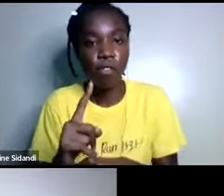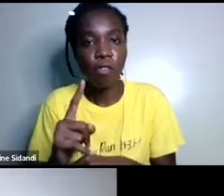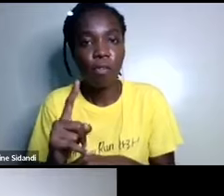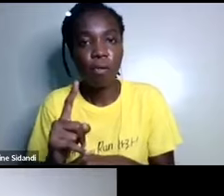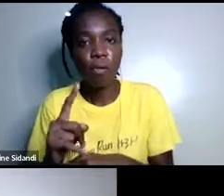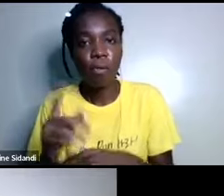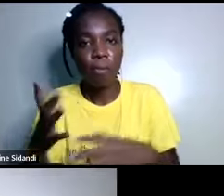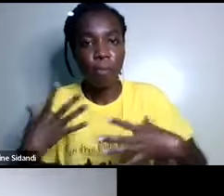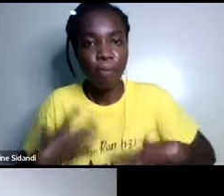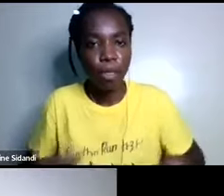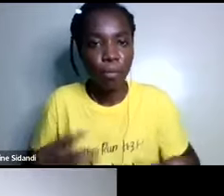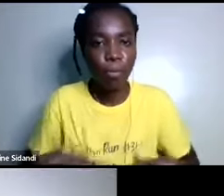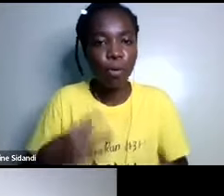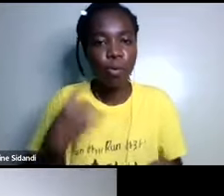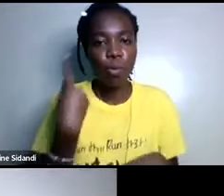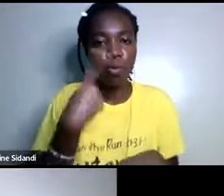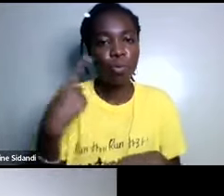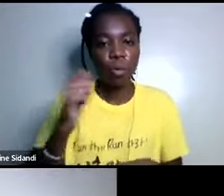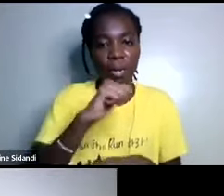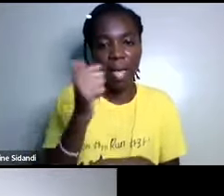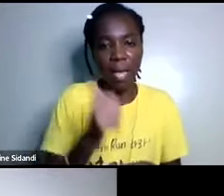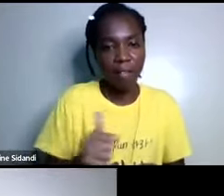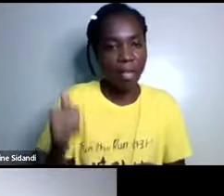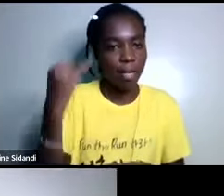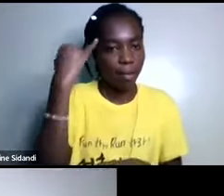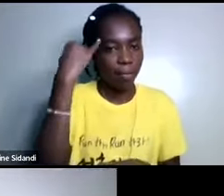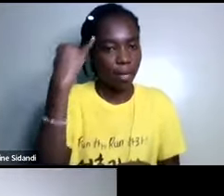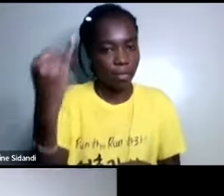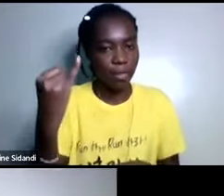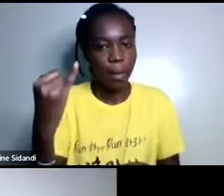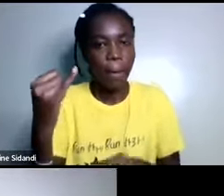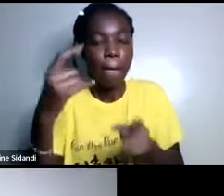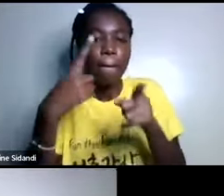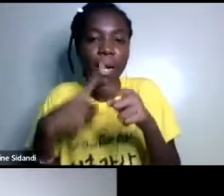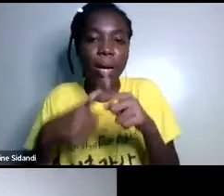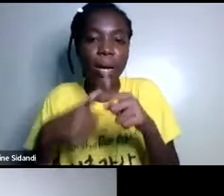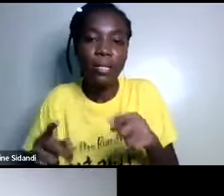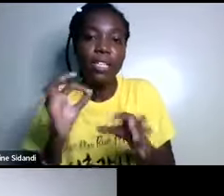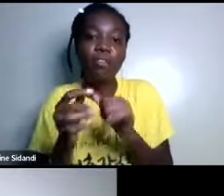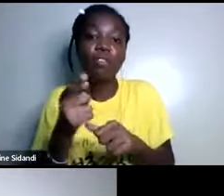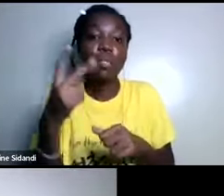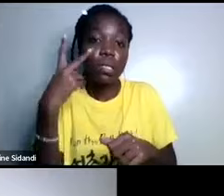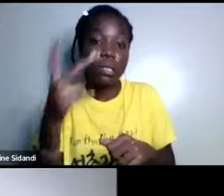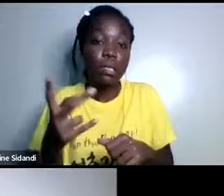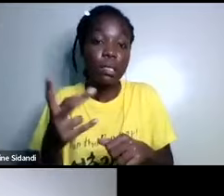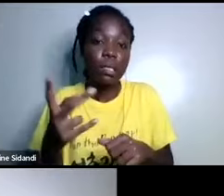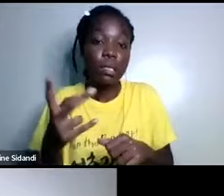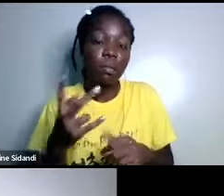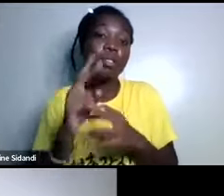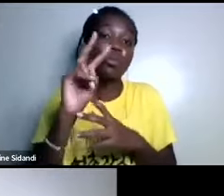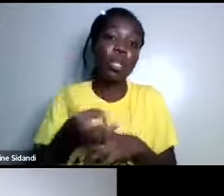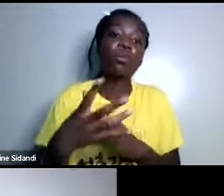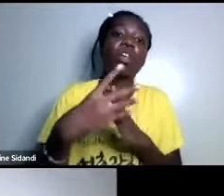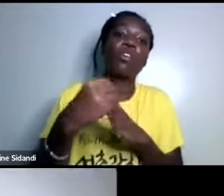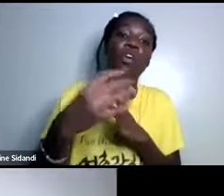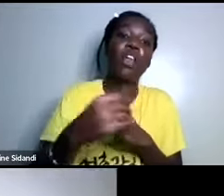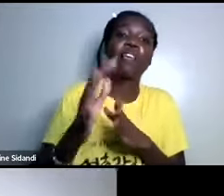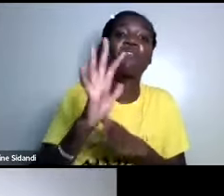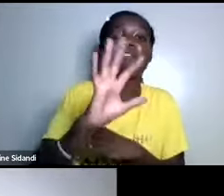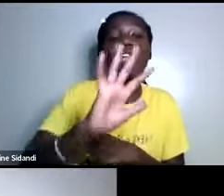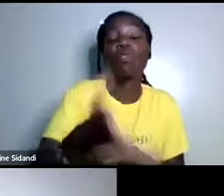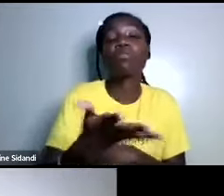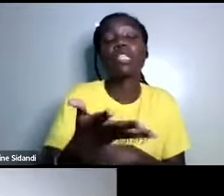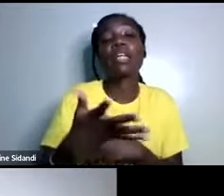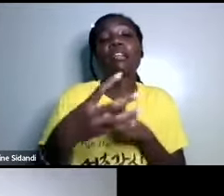money from LinkedIn. Because what you want to do is you want to reach to the top level management, the decision makers. LinkedIn is slightly more expensive. Where you